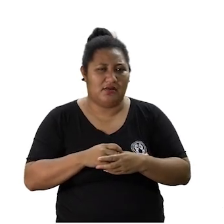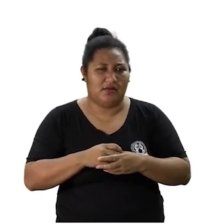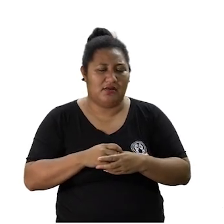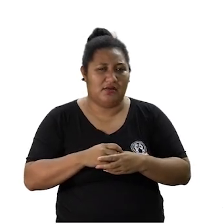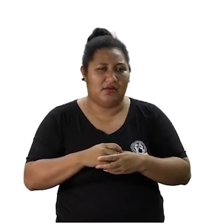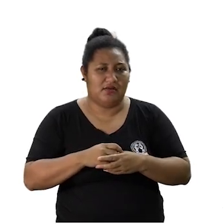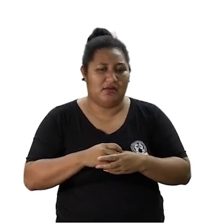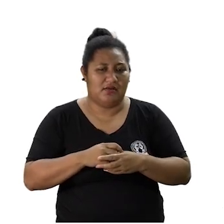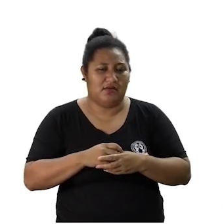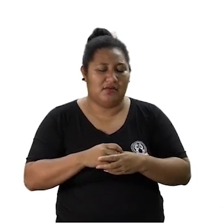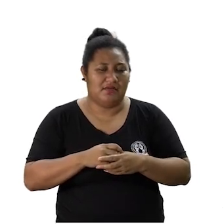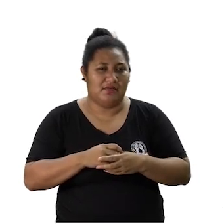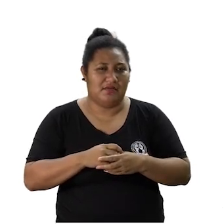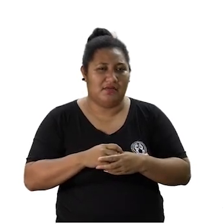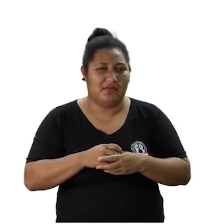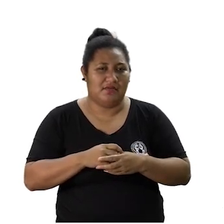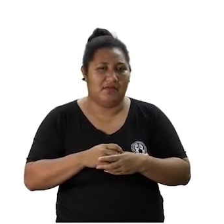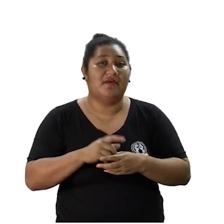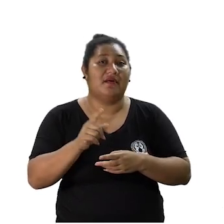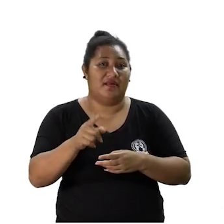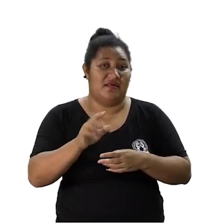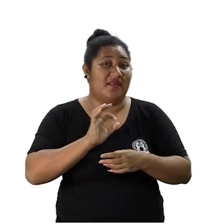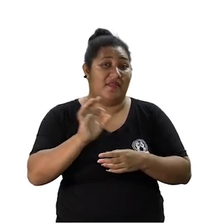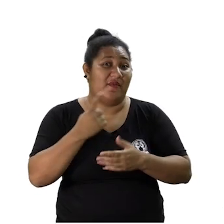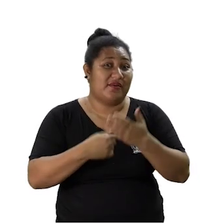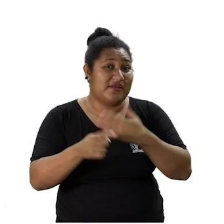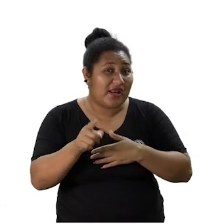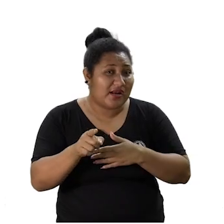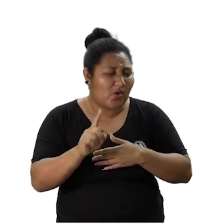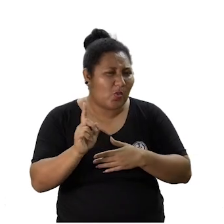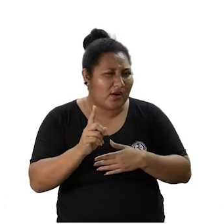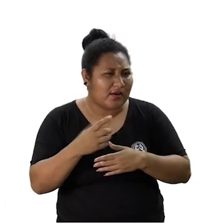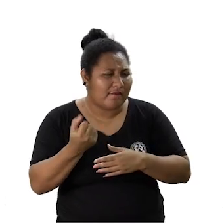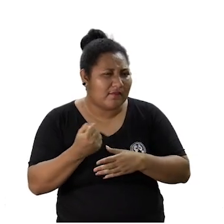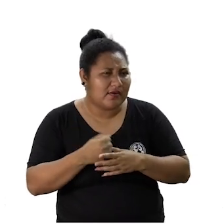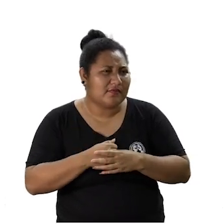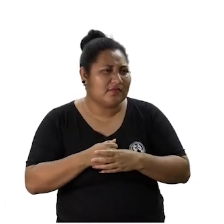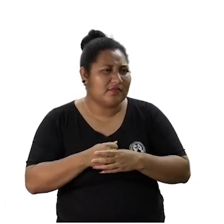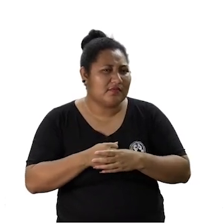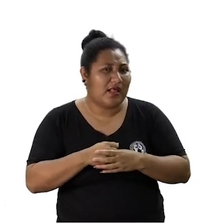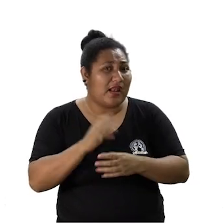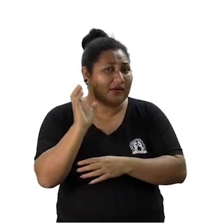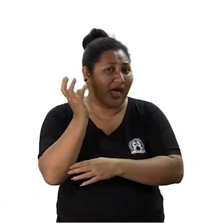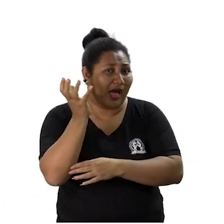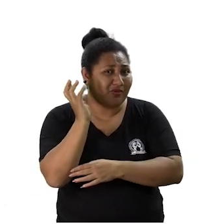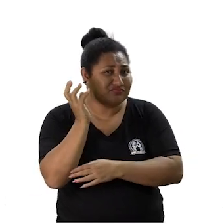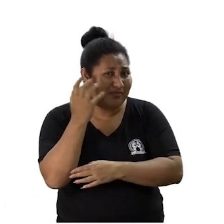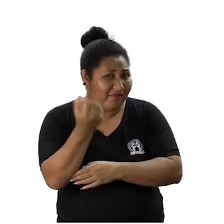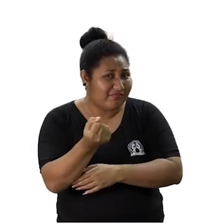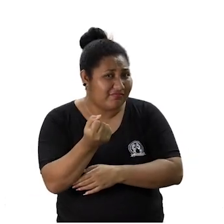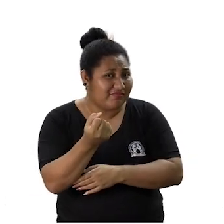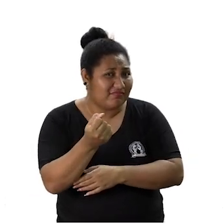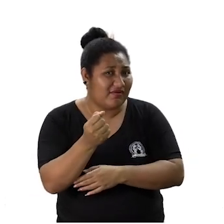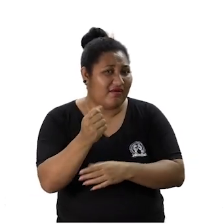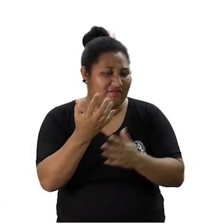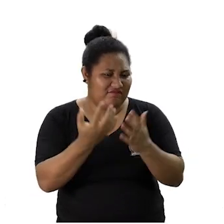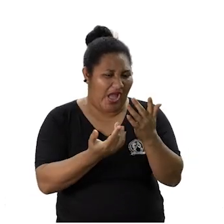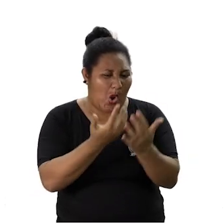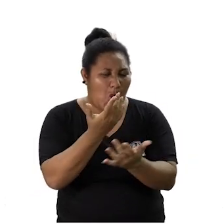Ia aile ngatai lea. Olo iai fo ia la au. O